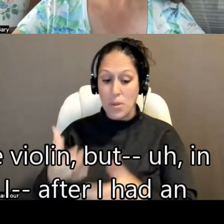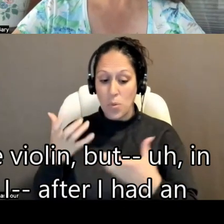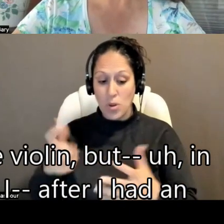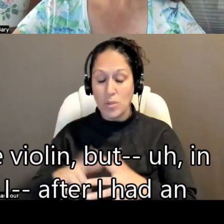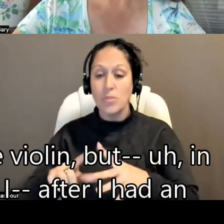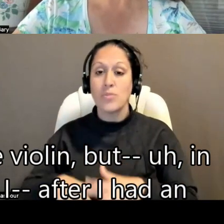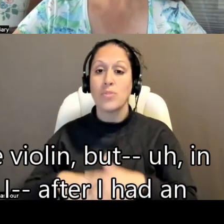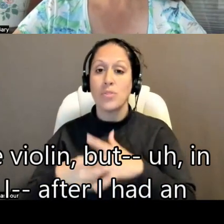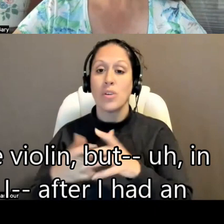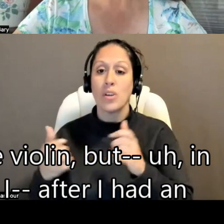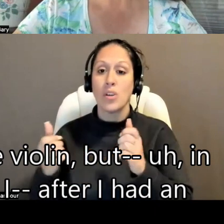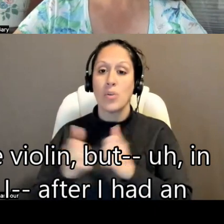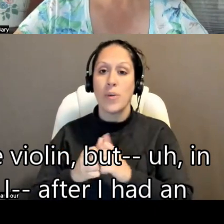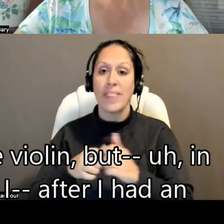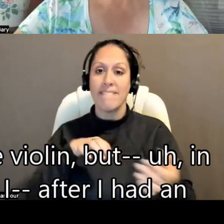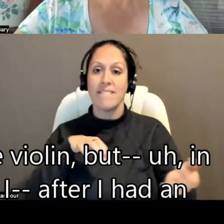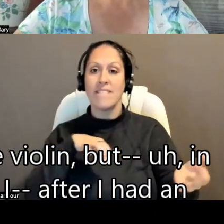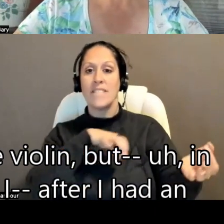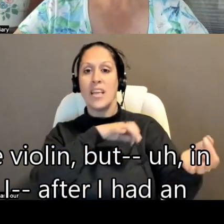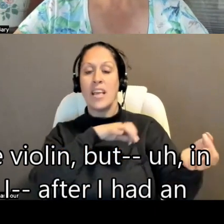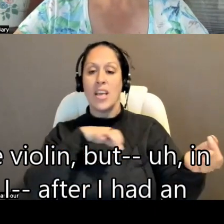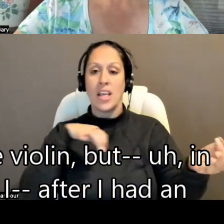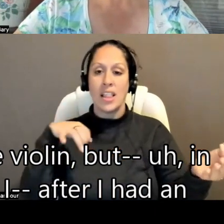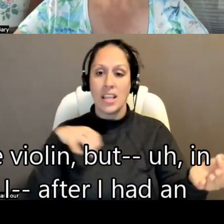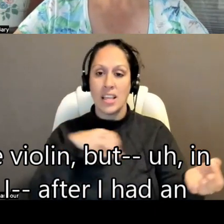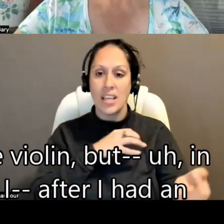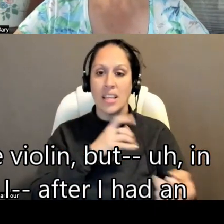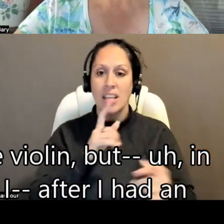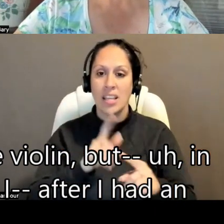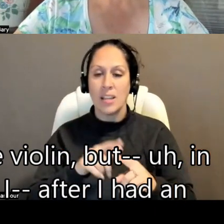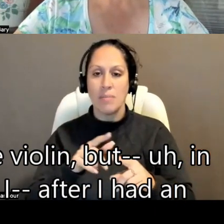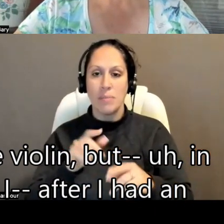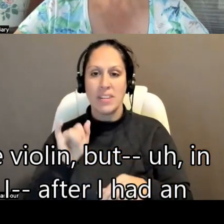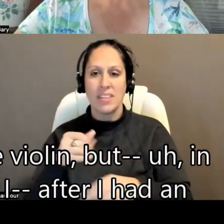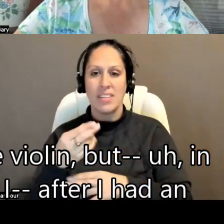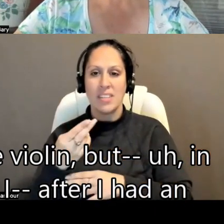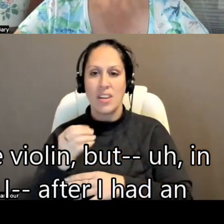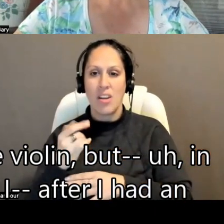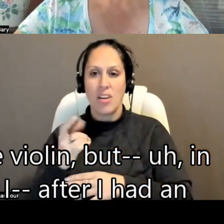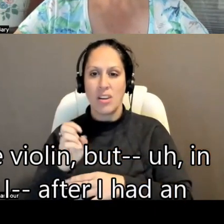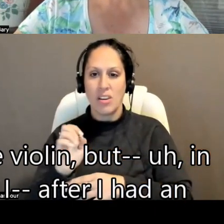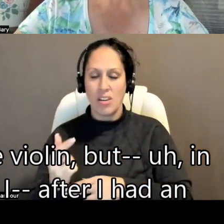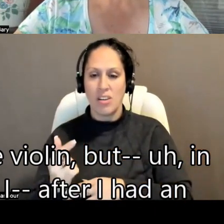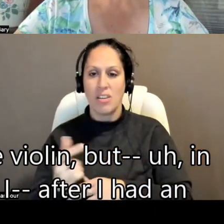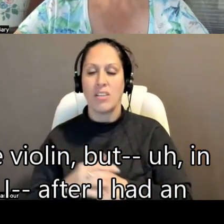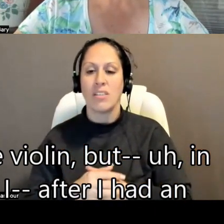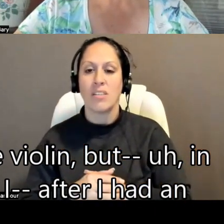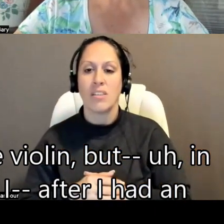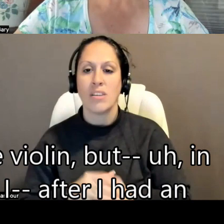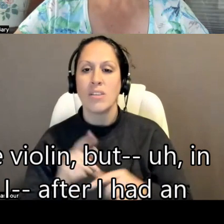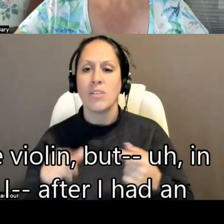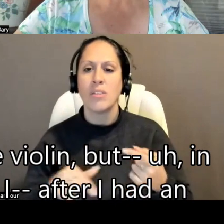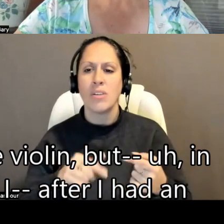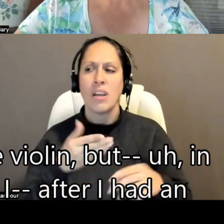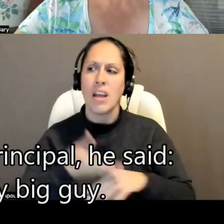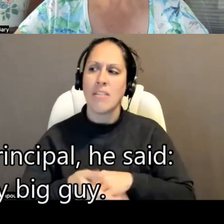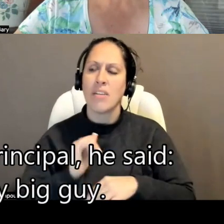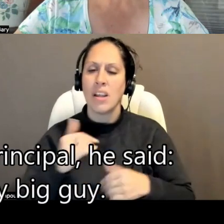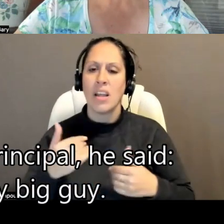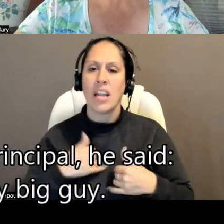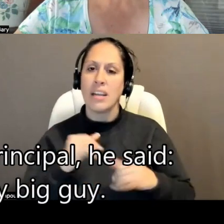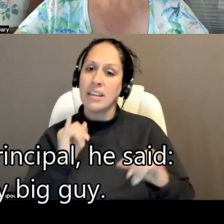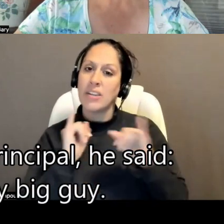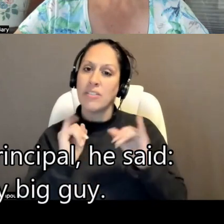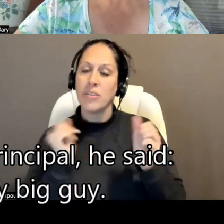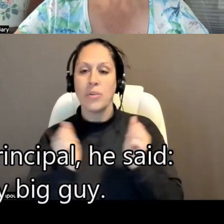start with the violin, but in Hong Kong. But after I had an interview